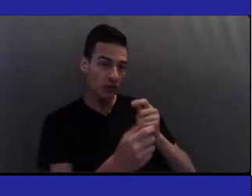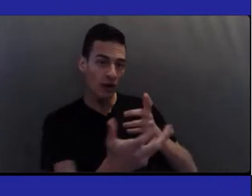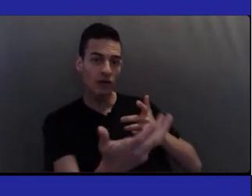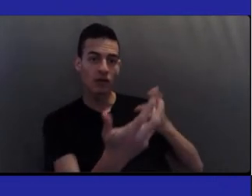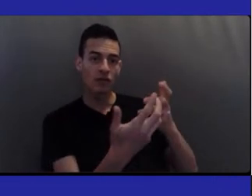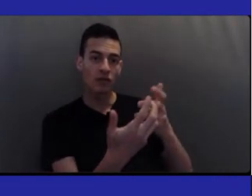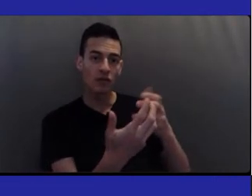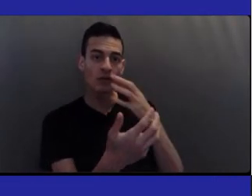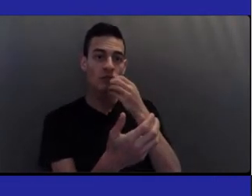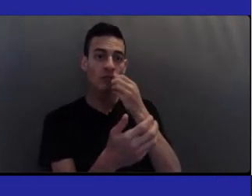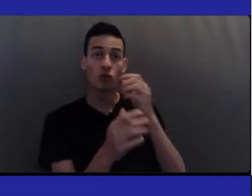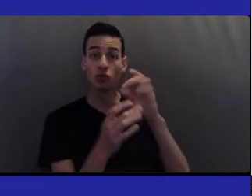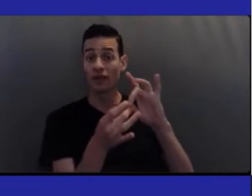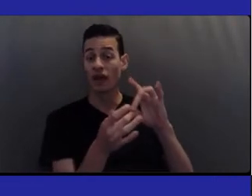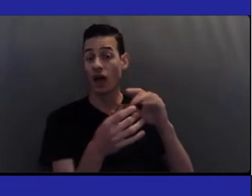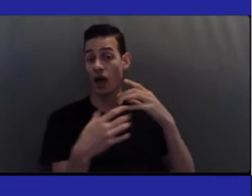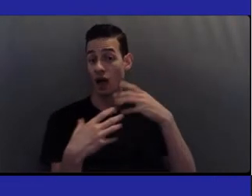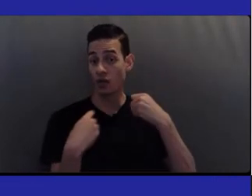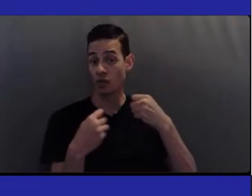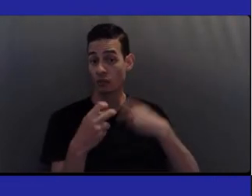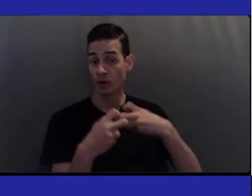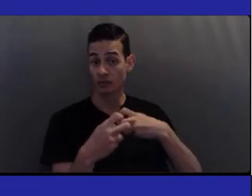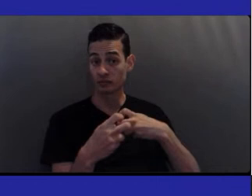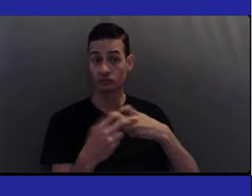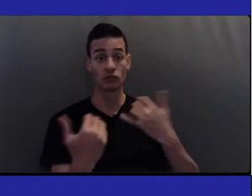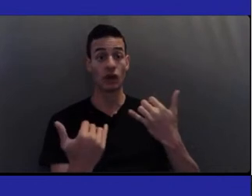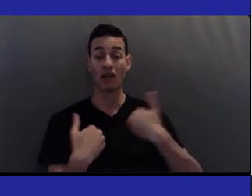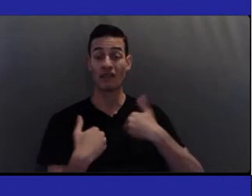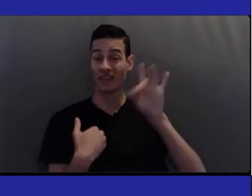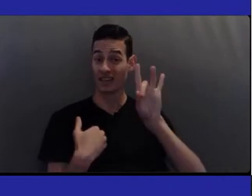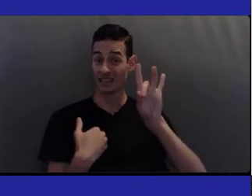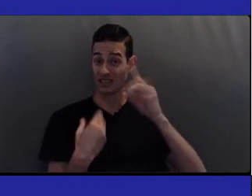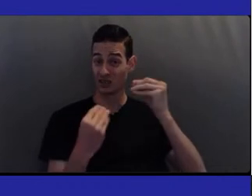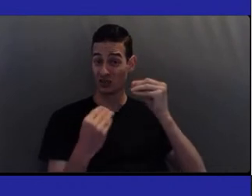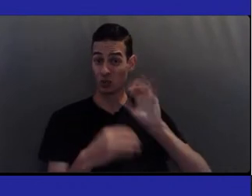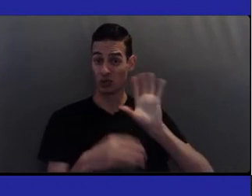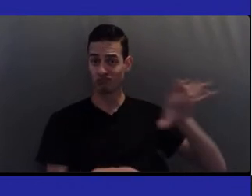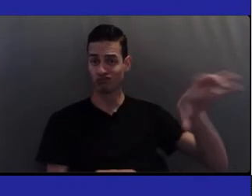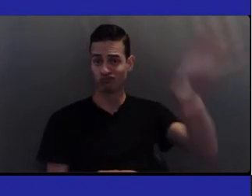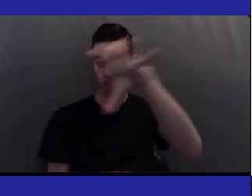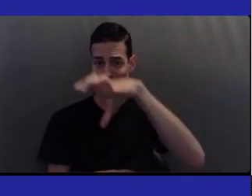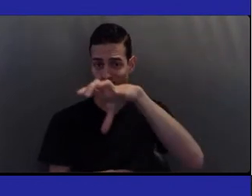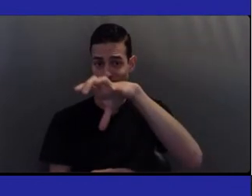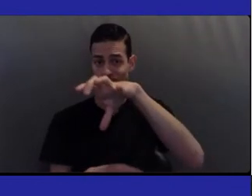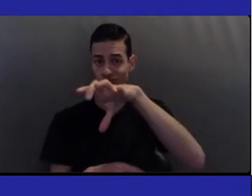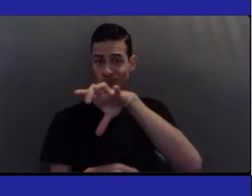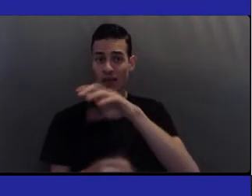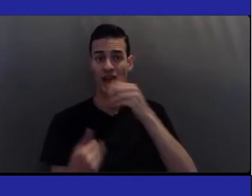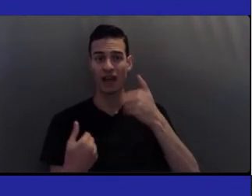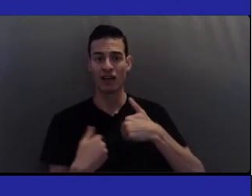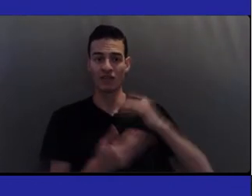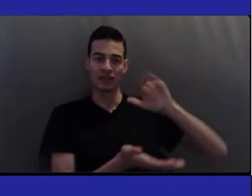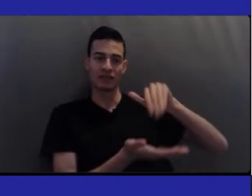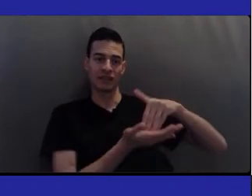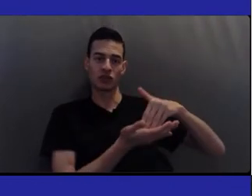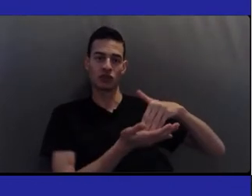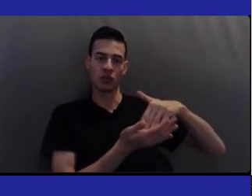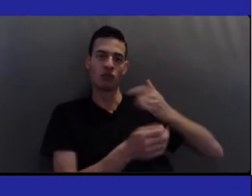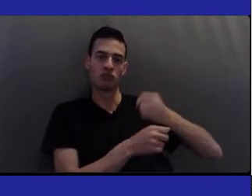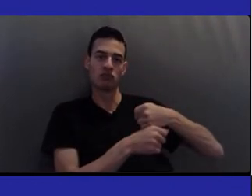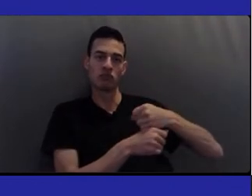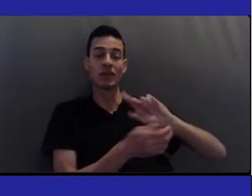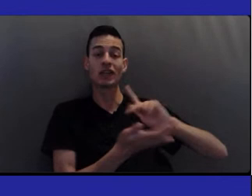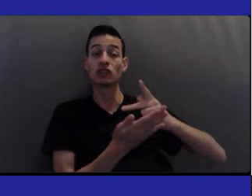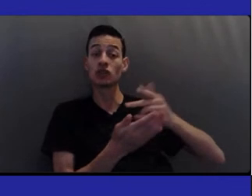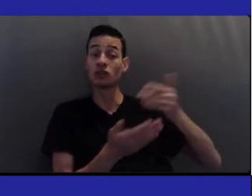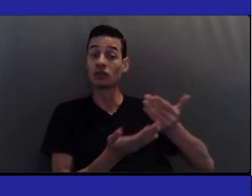They currently have 8 stores in New York City, and it's organized around a central prep kitchen in Brooklyn with